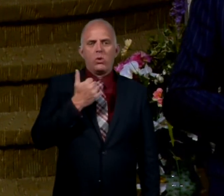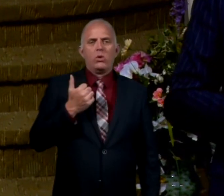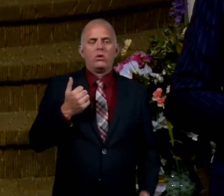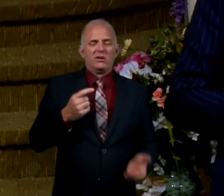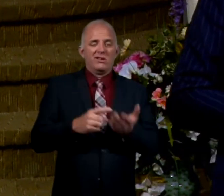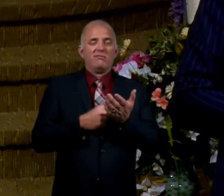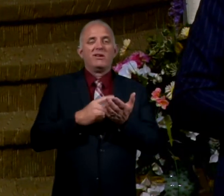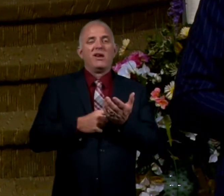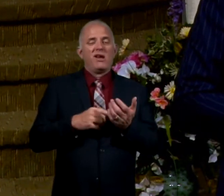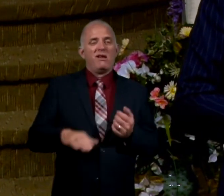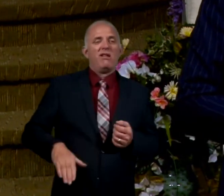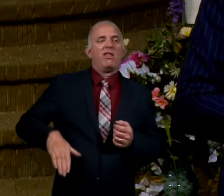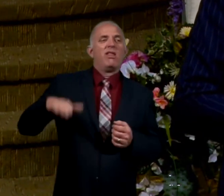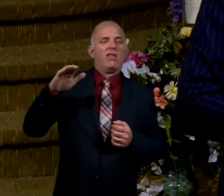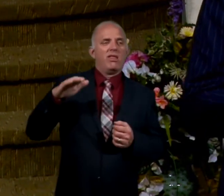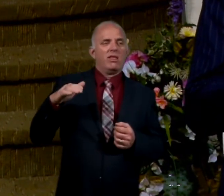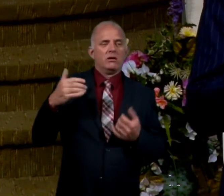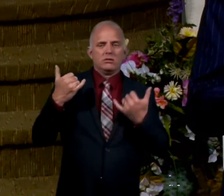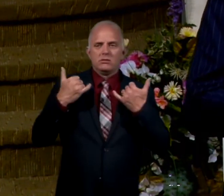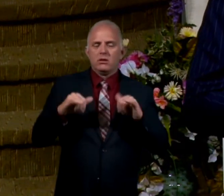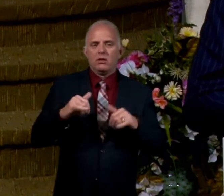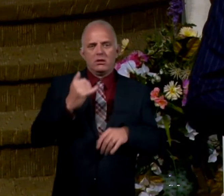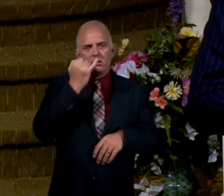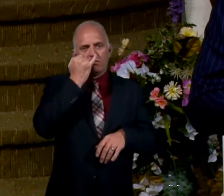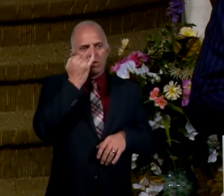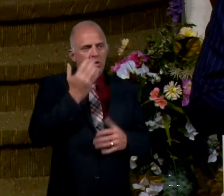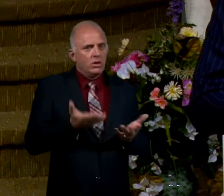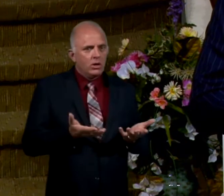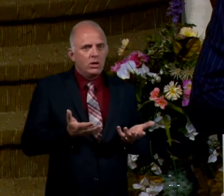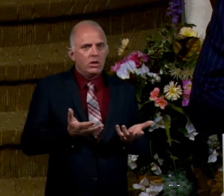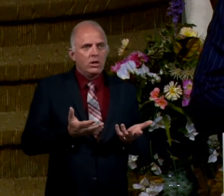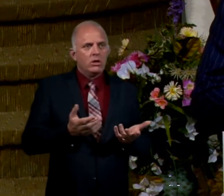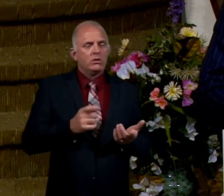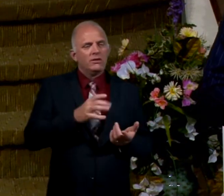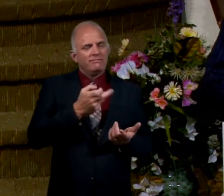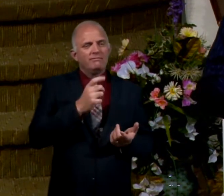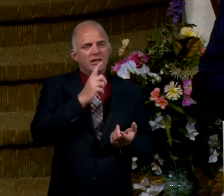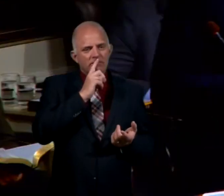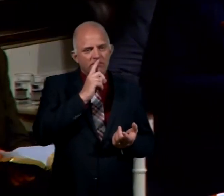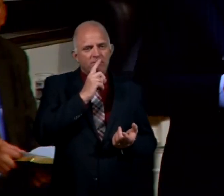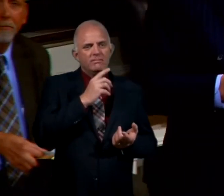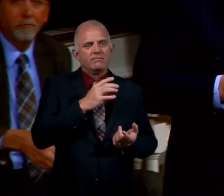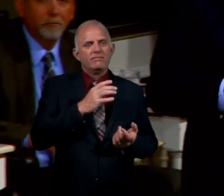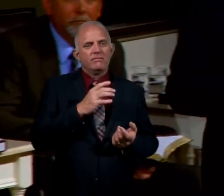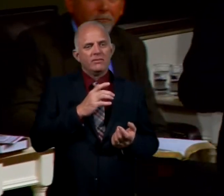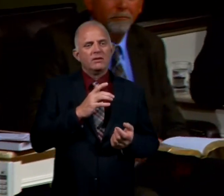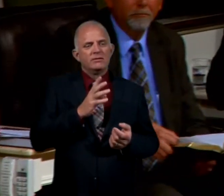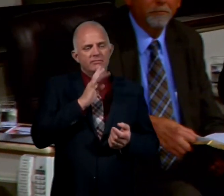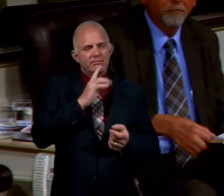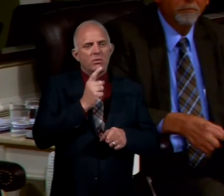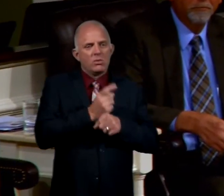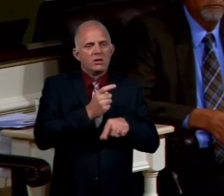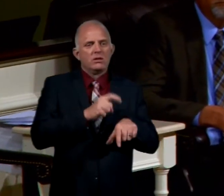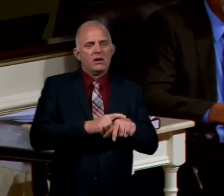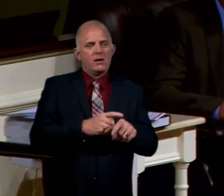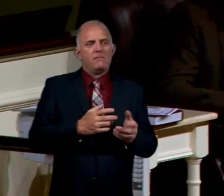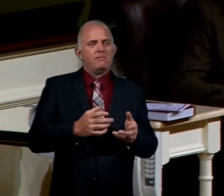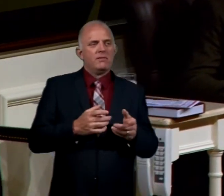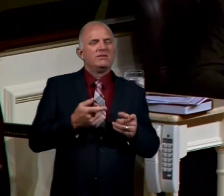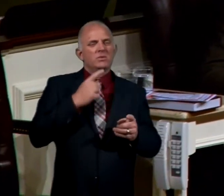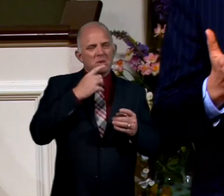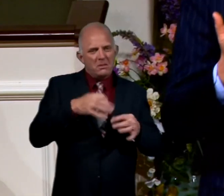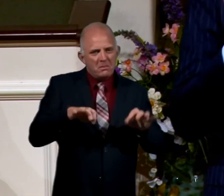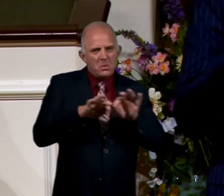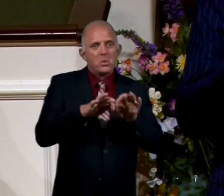And there's some older ladies who still haven't learned to master their mouth. And a lady who is virtuous will be known not only by